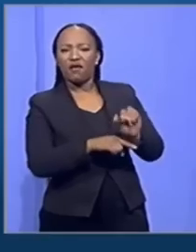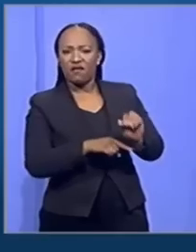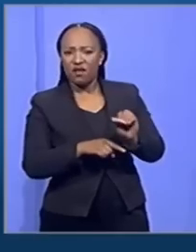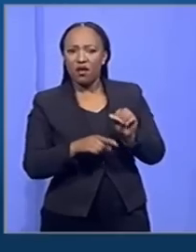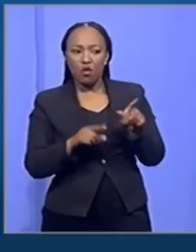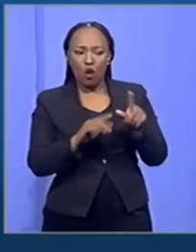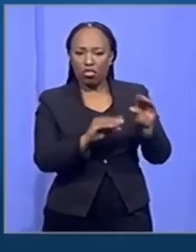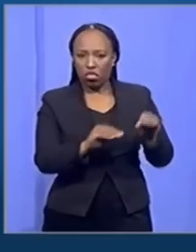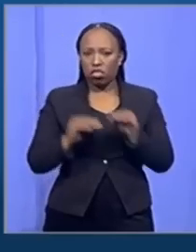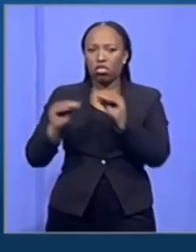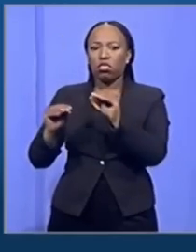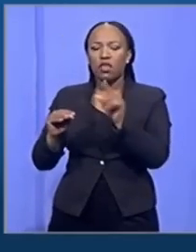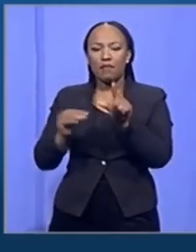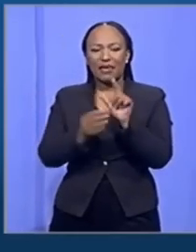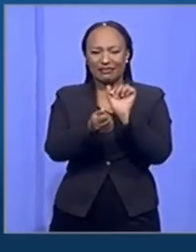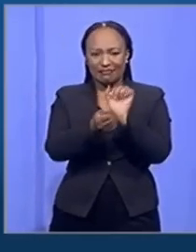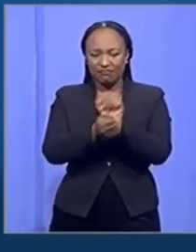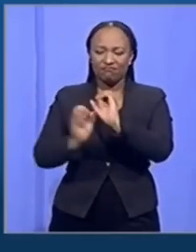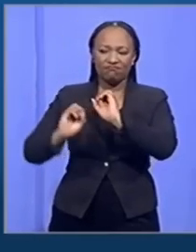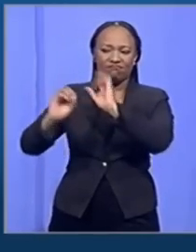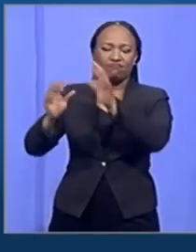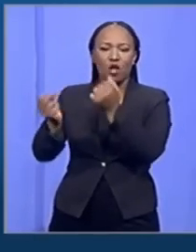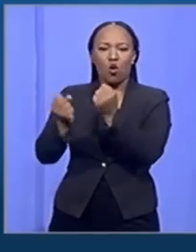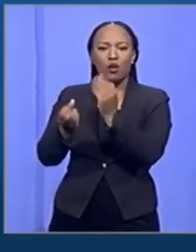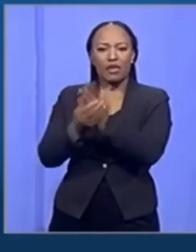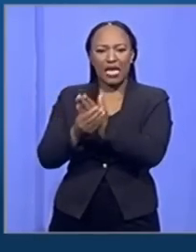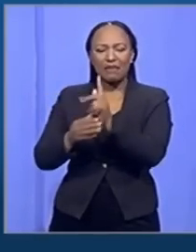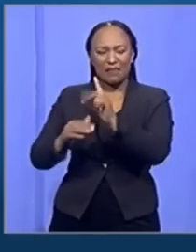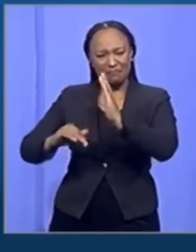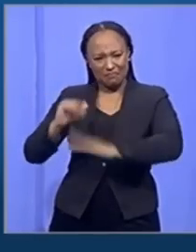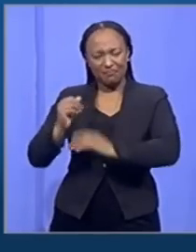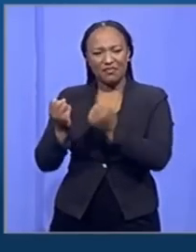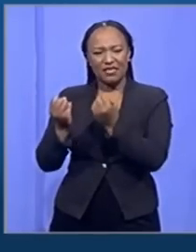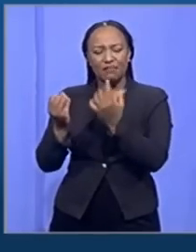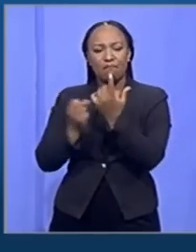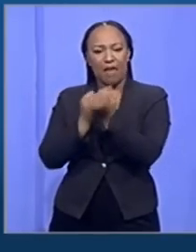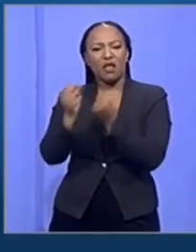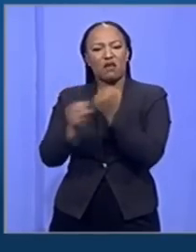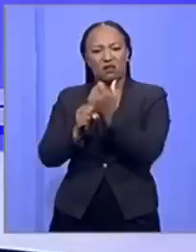komeng ga ba golegwe gomme ba iše kgorontsheko ba hlolele mengwaga-ngwaga kgole le gomo.